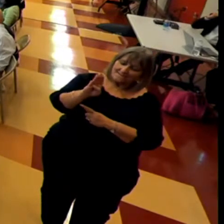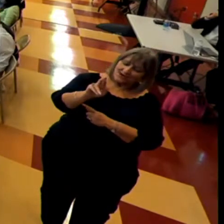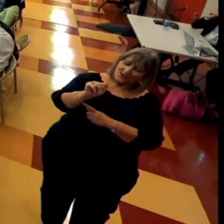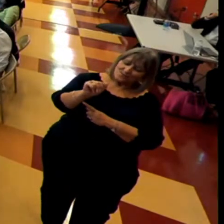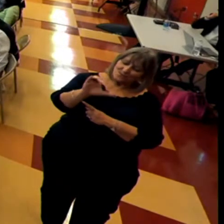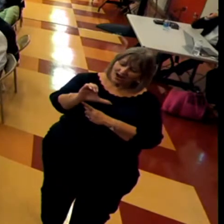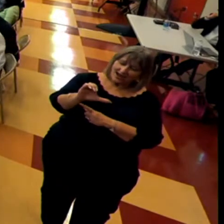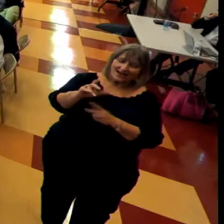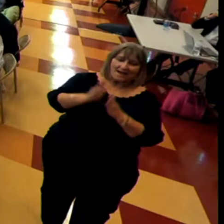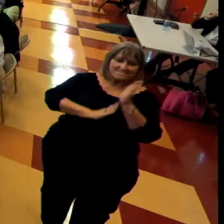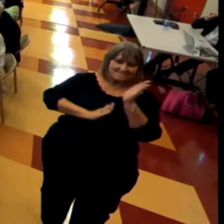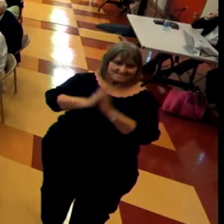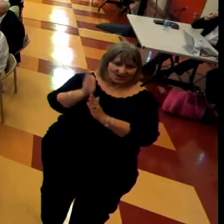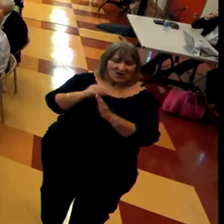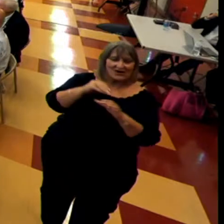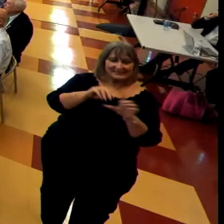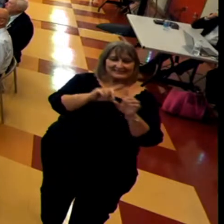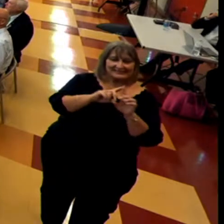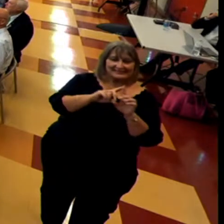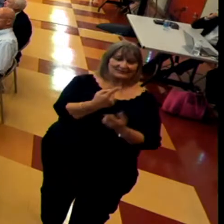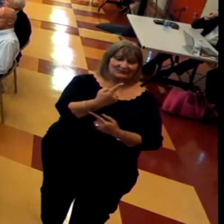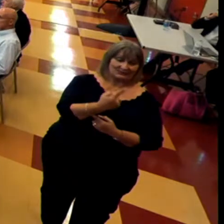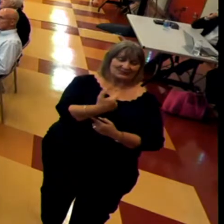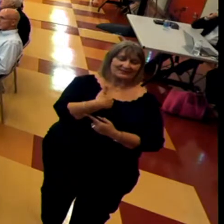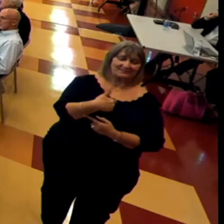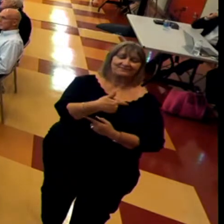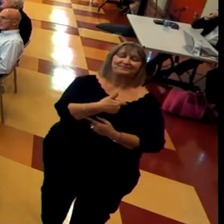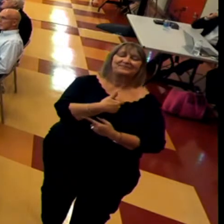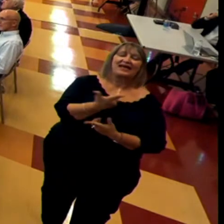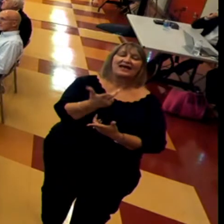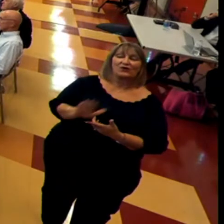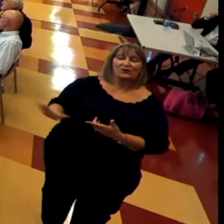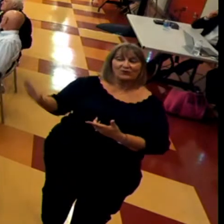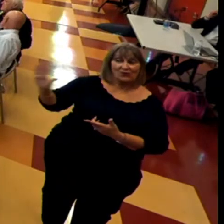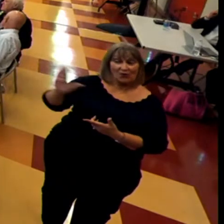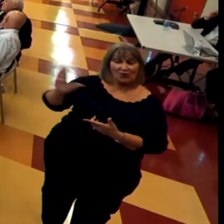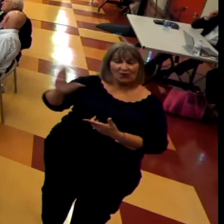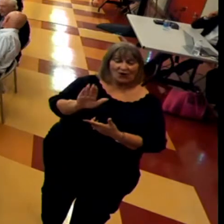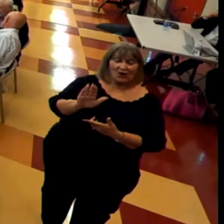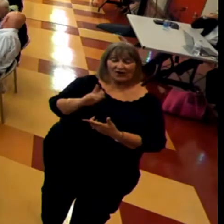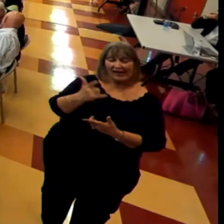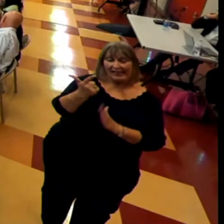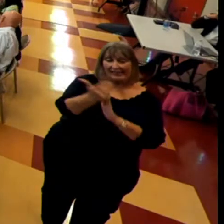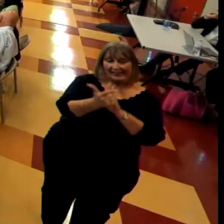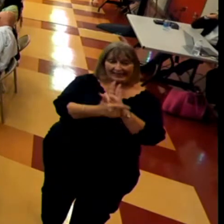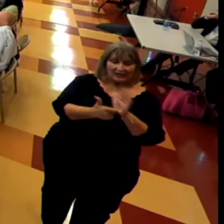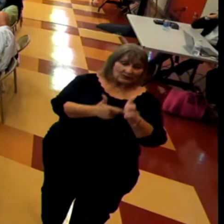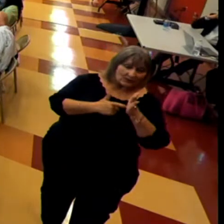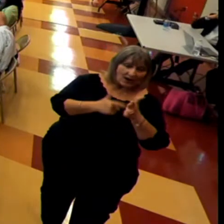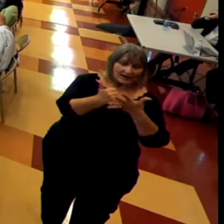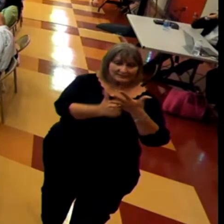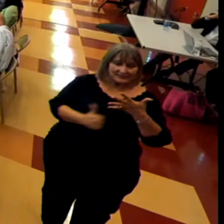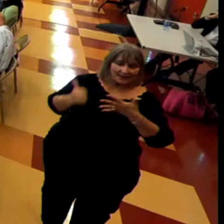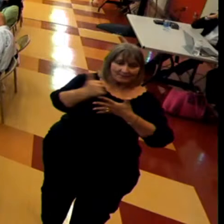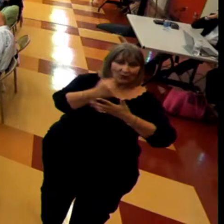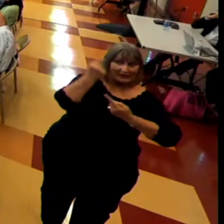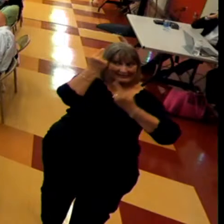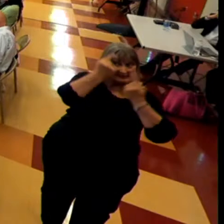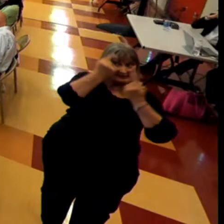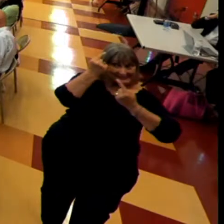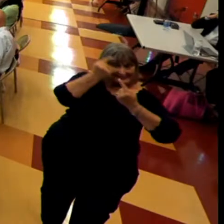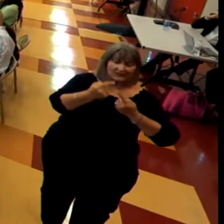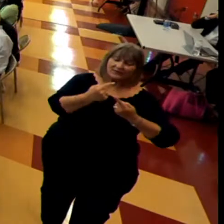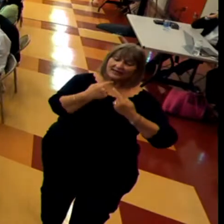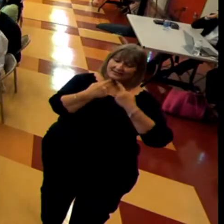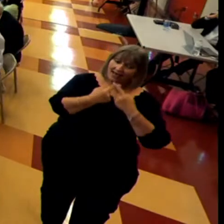The Redistricting Advisory Task Force General Legal Requirements / Priority Considerations directed the task